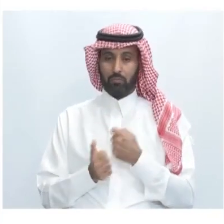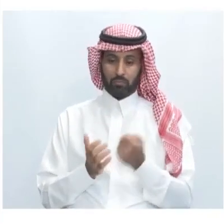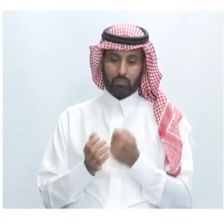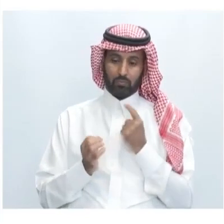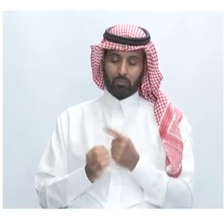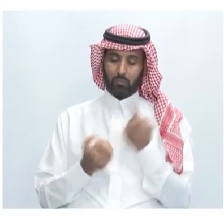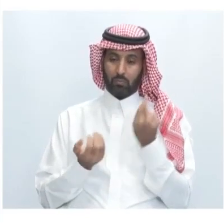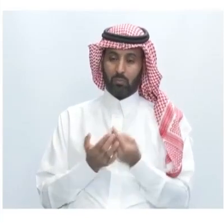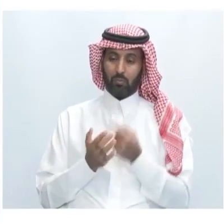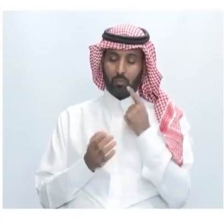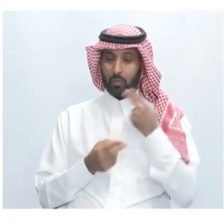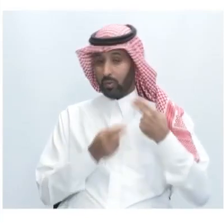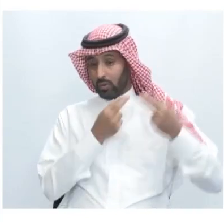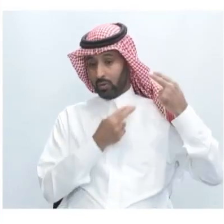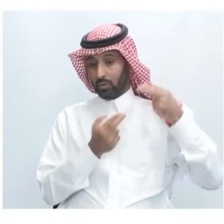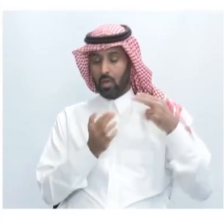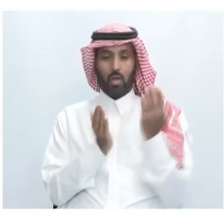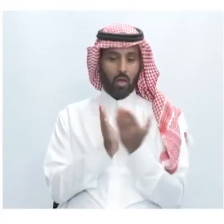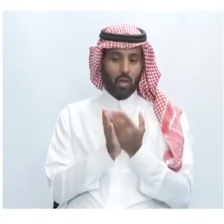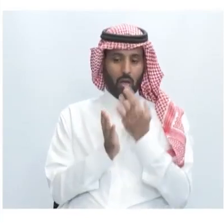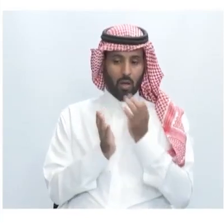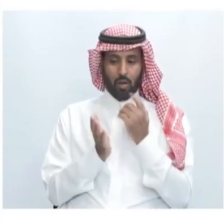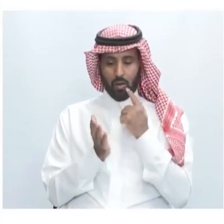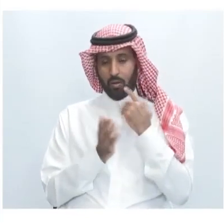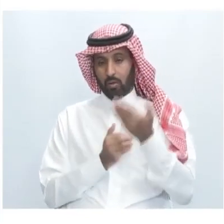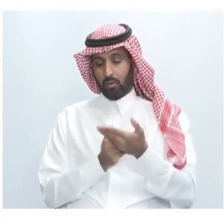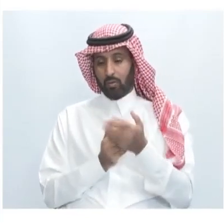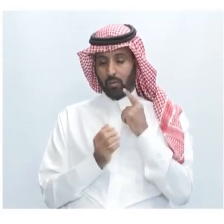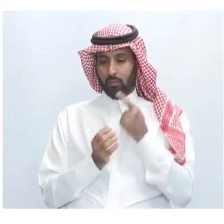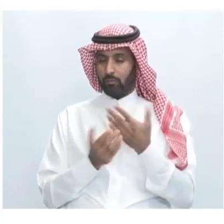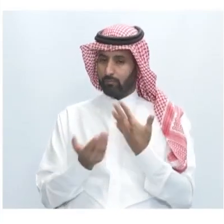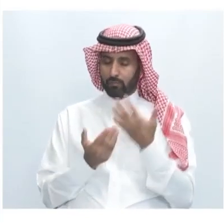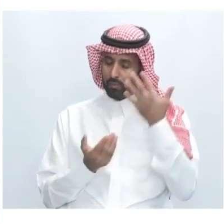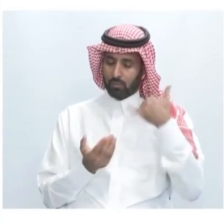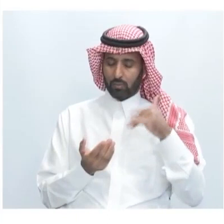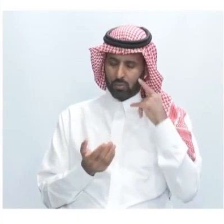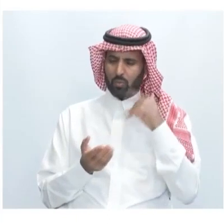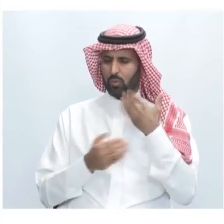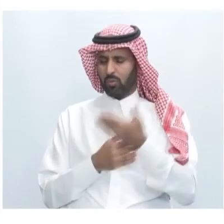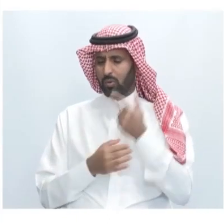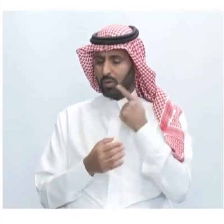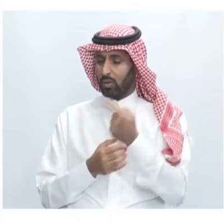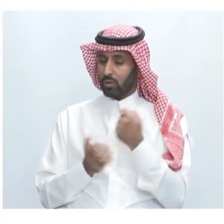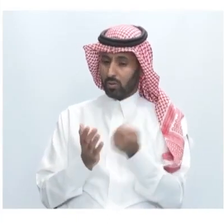I had done well in Mr. Martinez's history class all year, so I was not concerned when we were